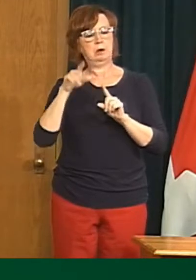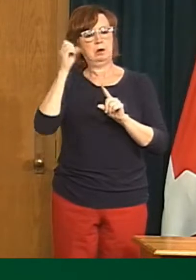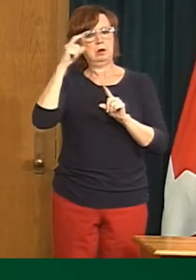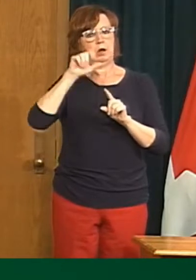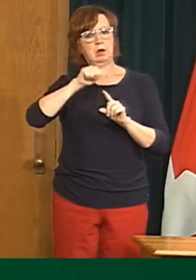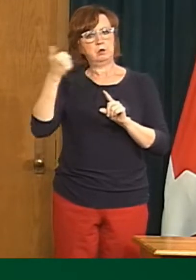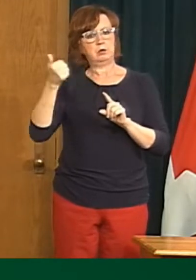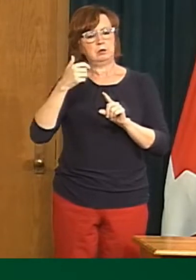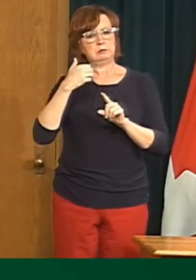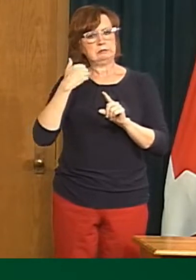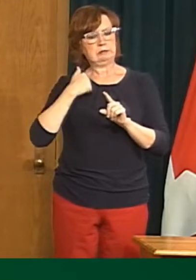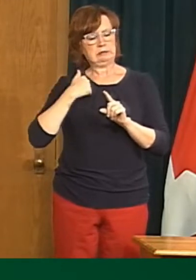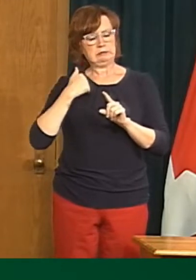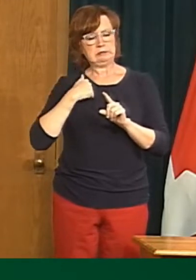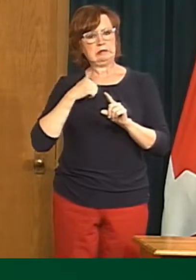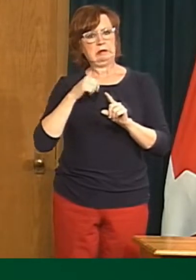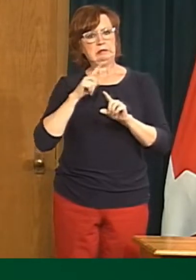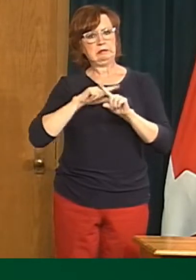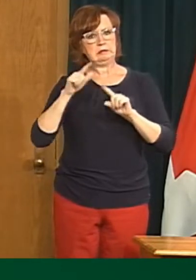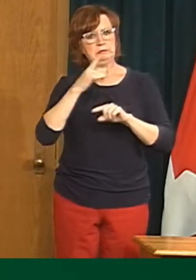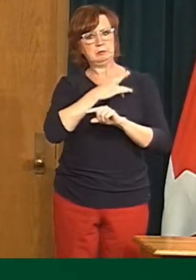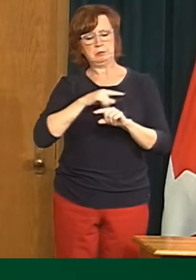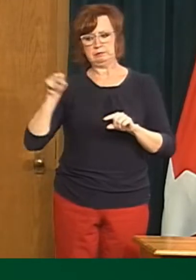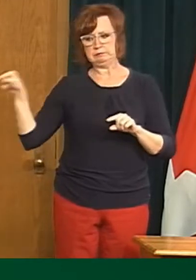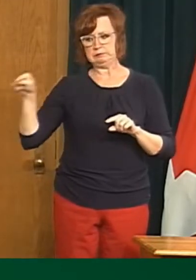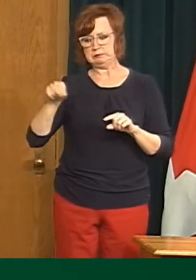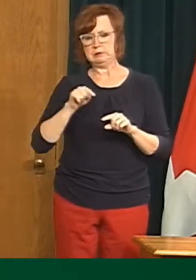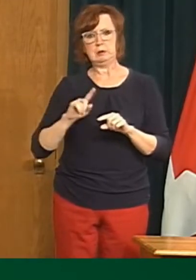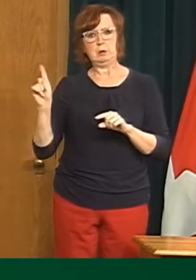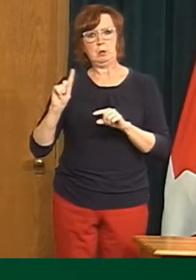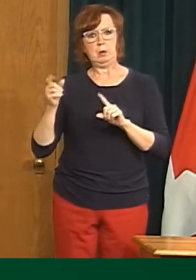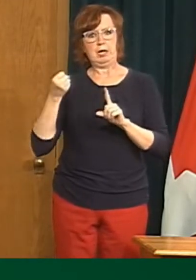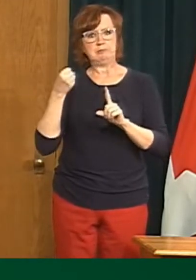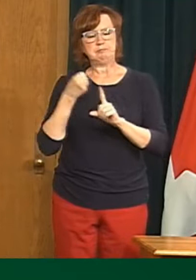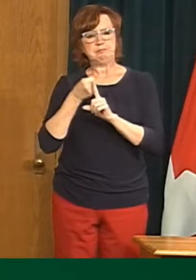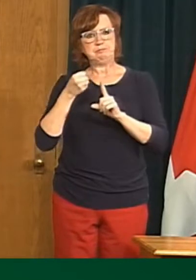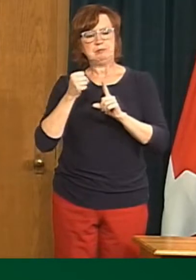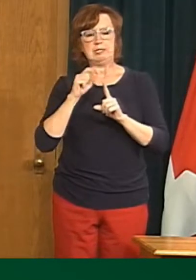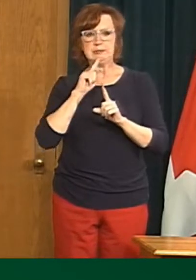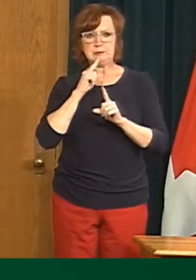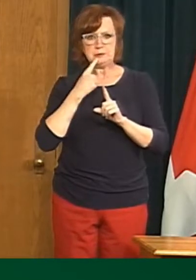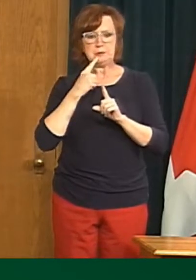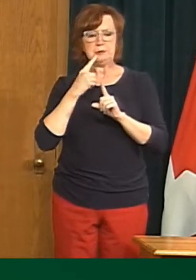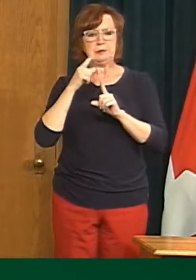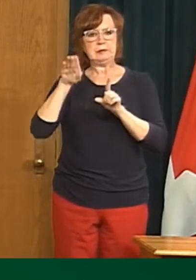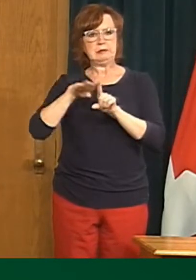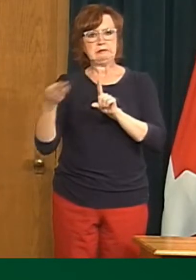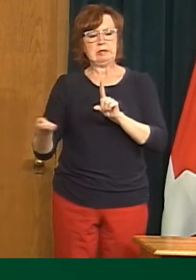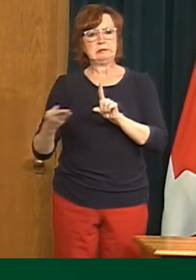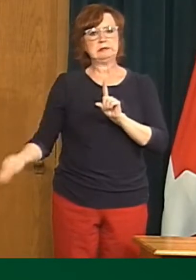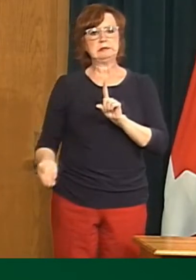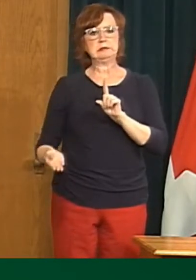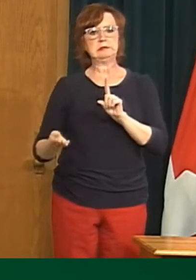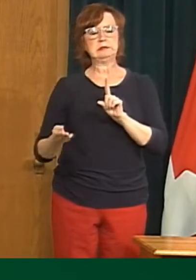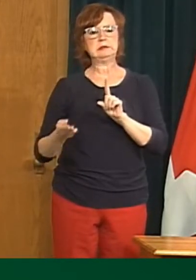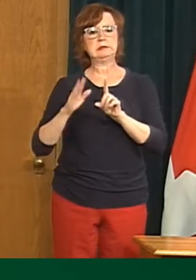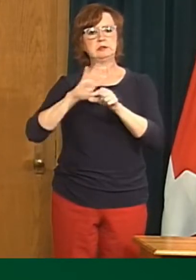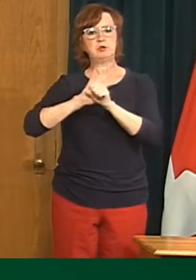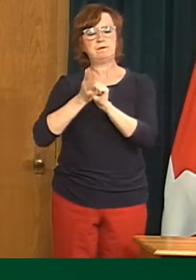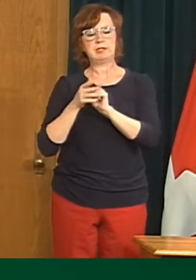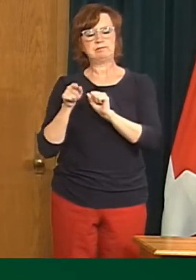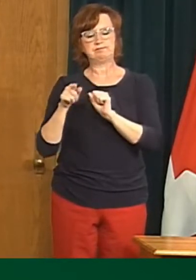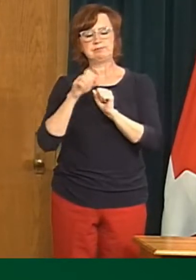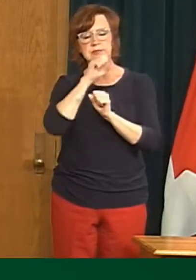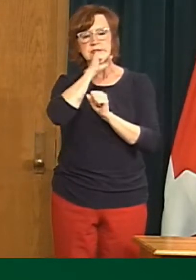of COVID-19, and we have taken measures to ensure that we are able to protect the most vulnerable in